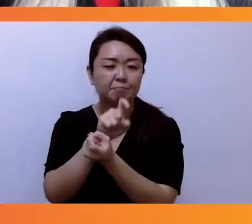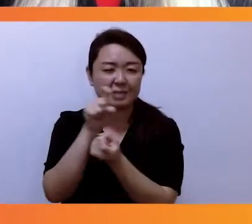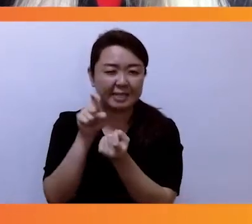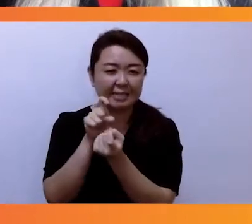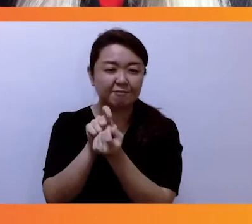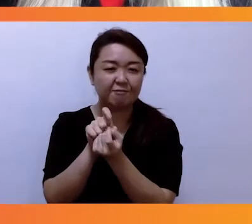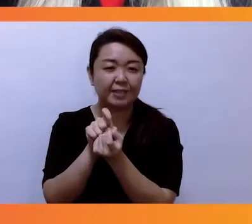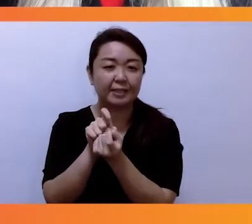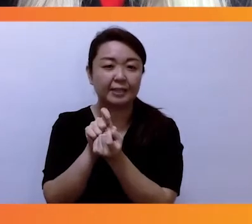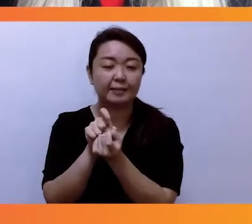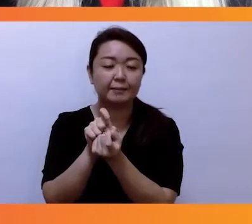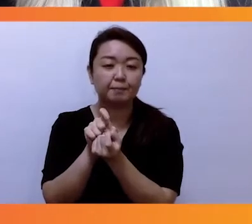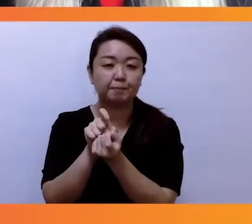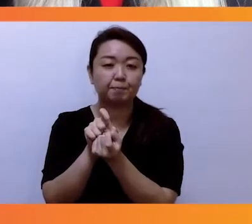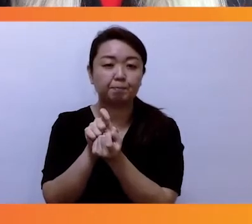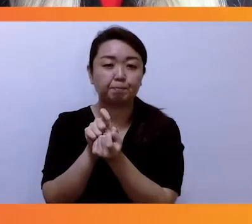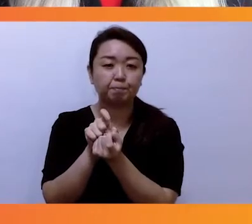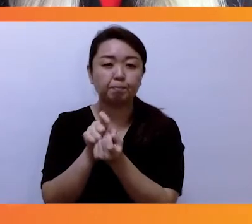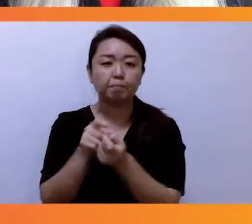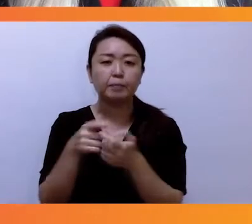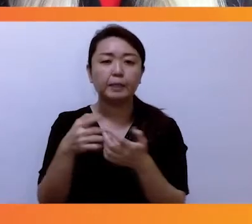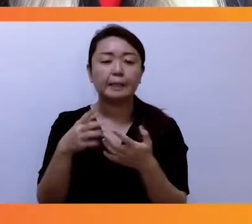integrating specific